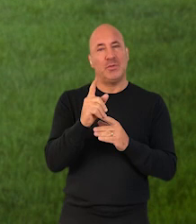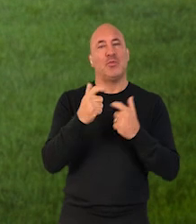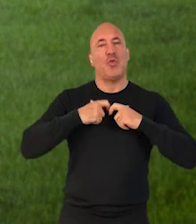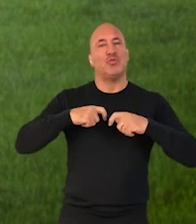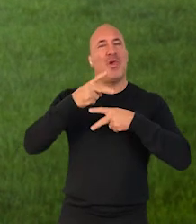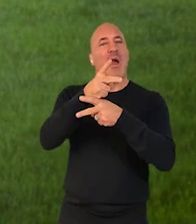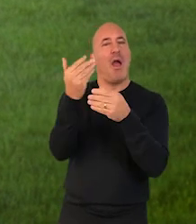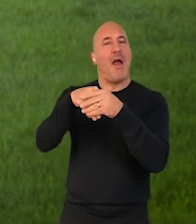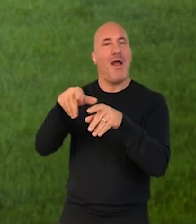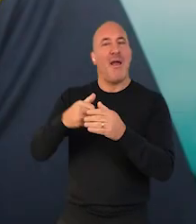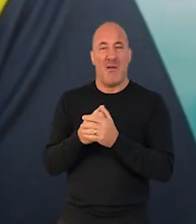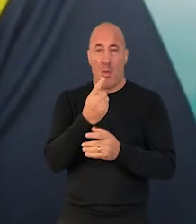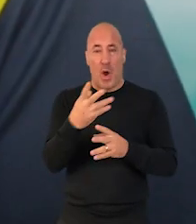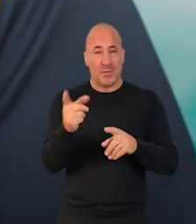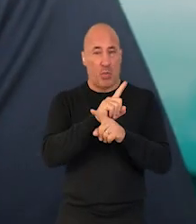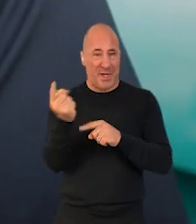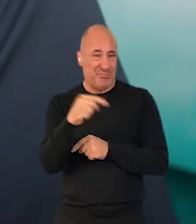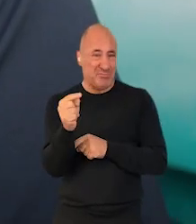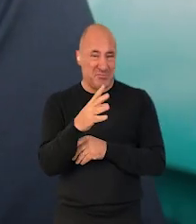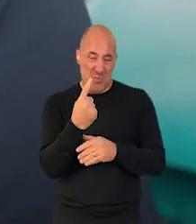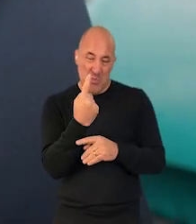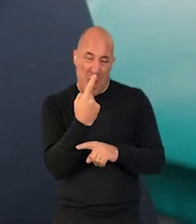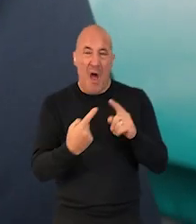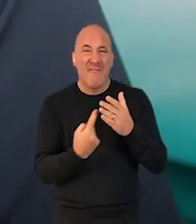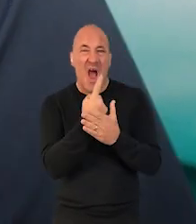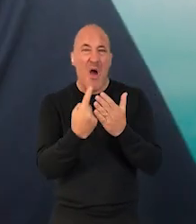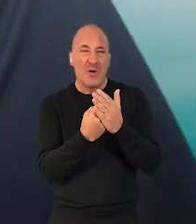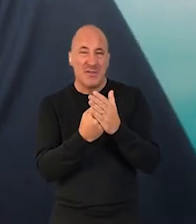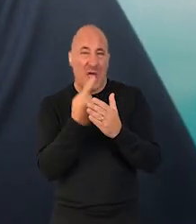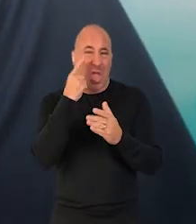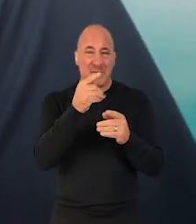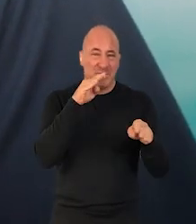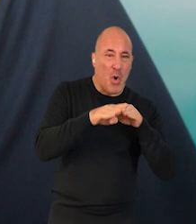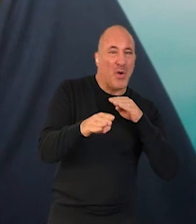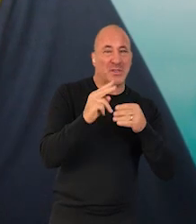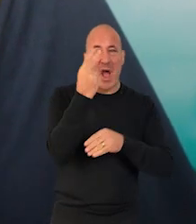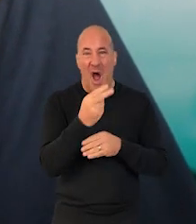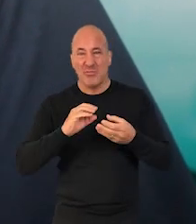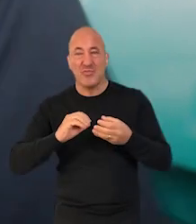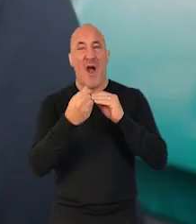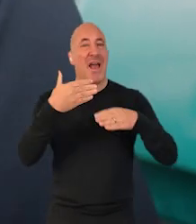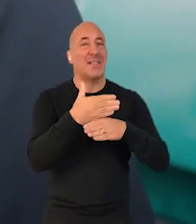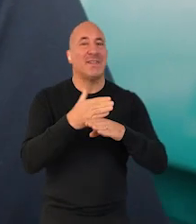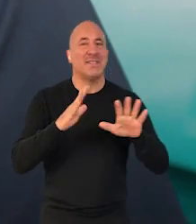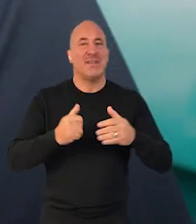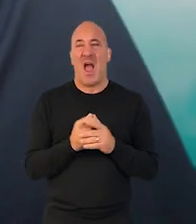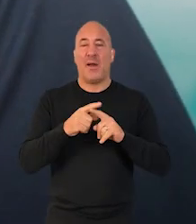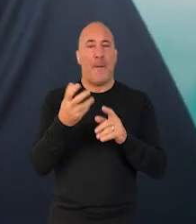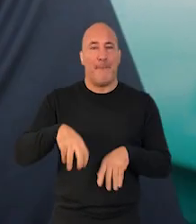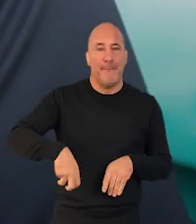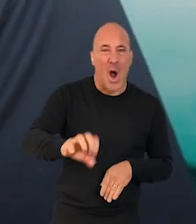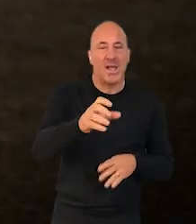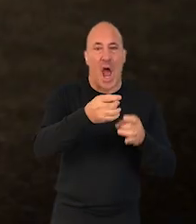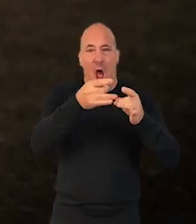care. They come here once a week for around an hour and a half, access from sports and arts and crafts activities such as